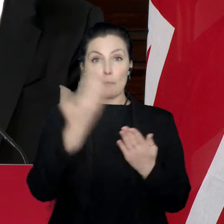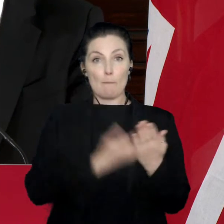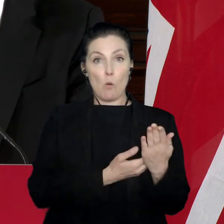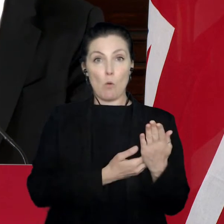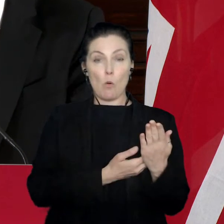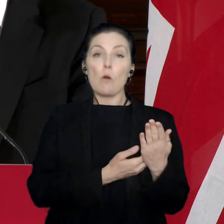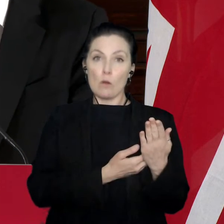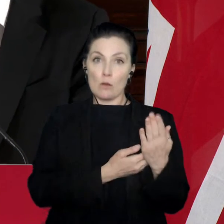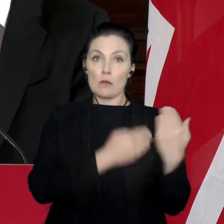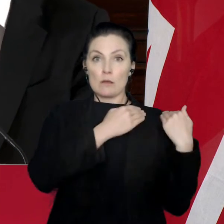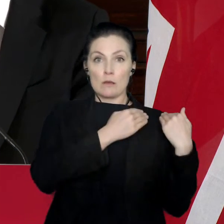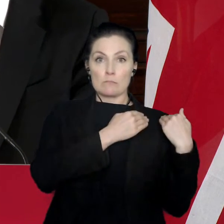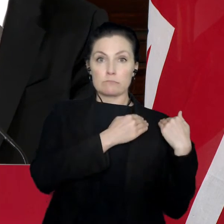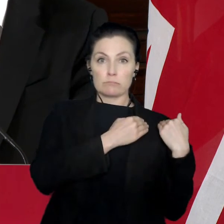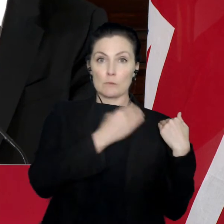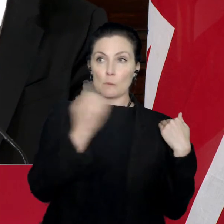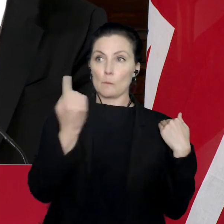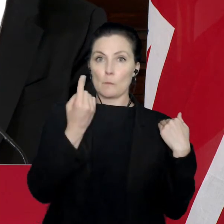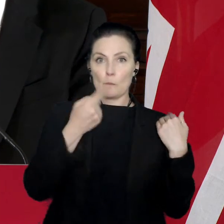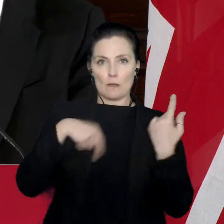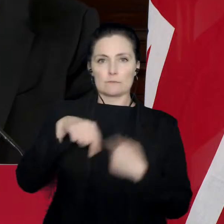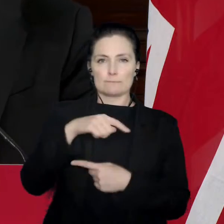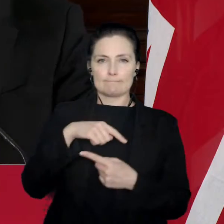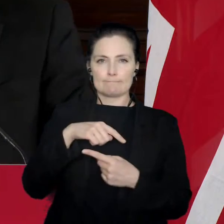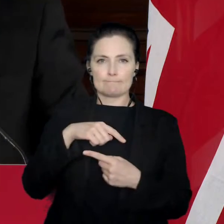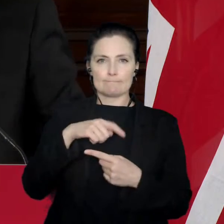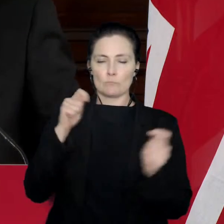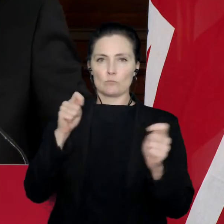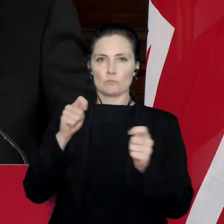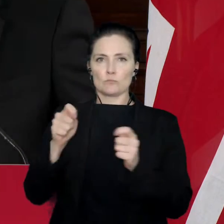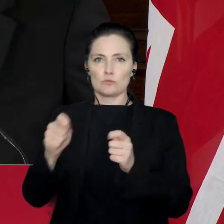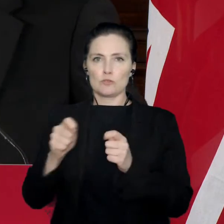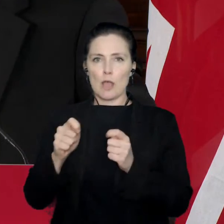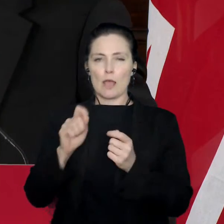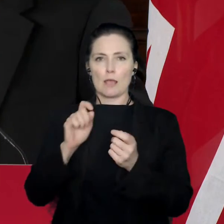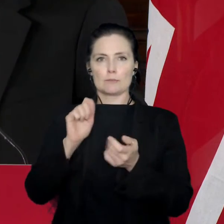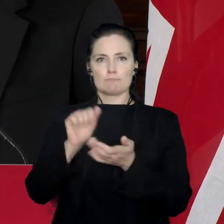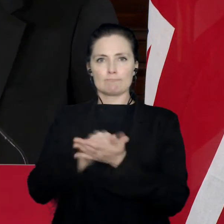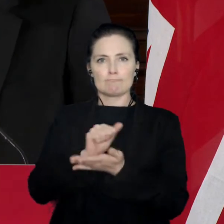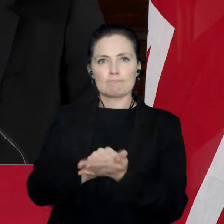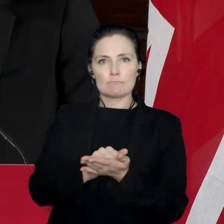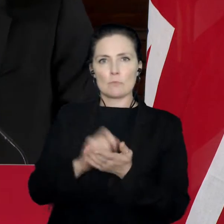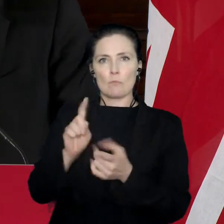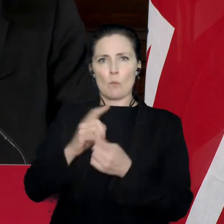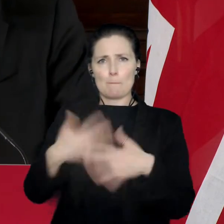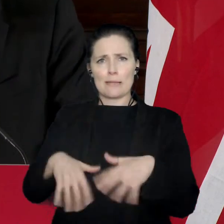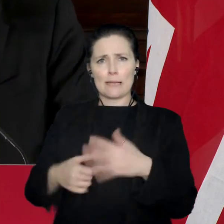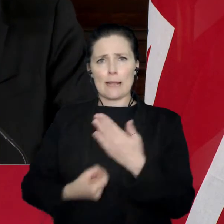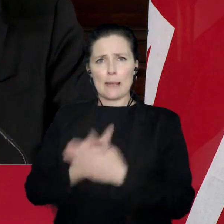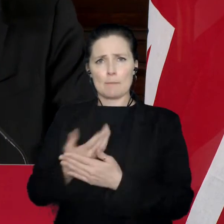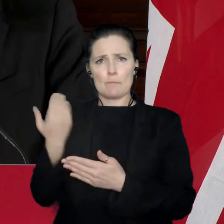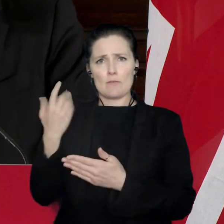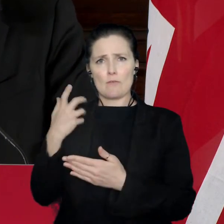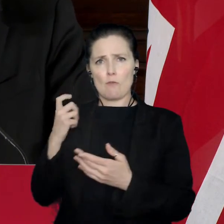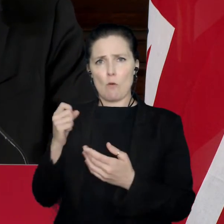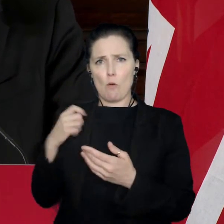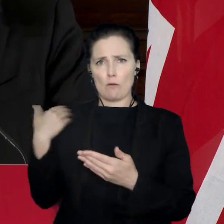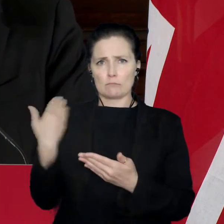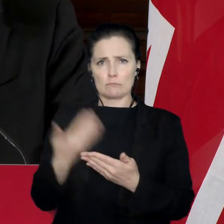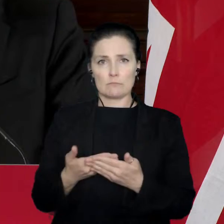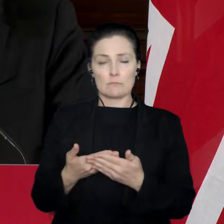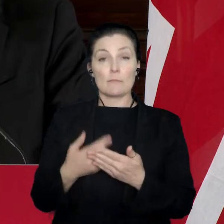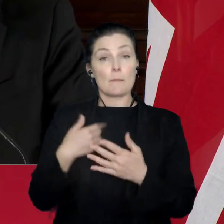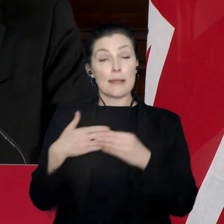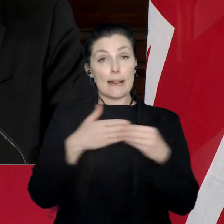right the wrongs of the past. I'm proud to lead a party and a team that have worked tirelessly to do so, and it is